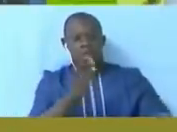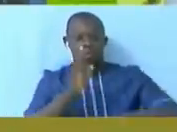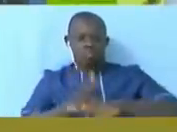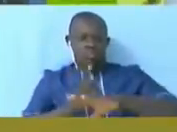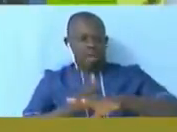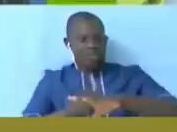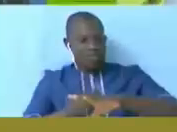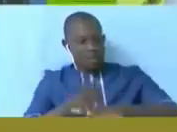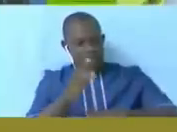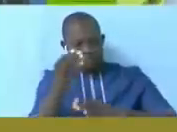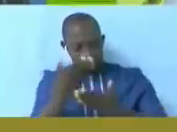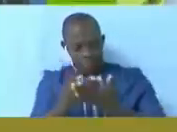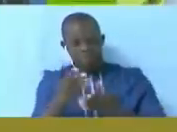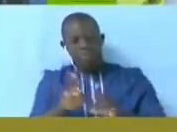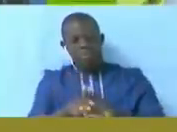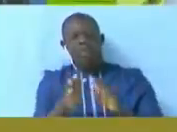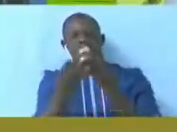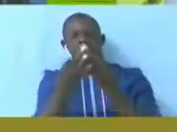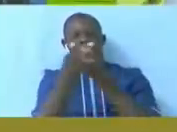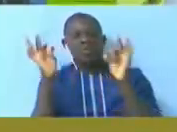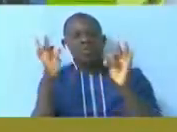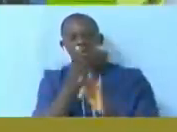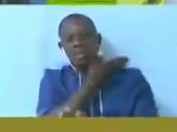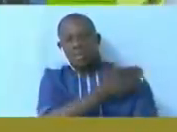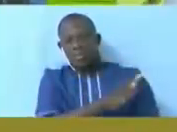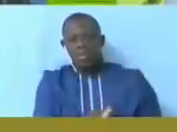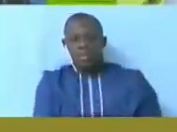and discharged.